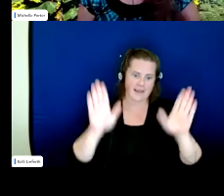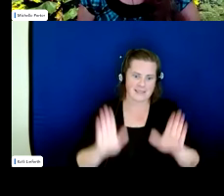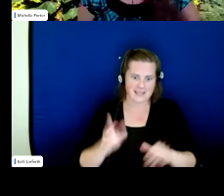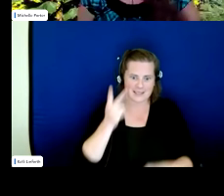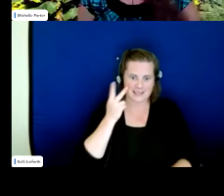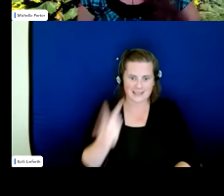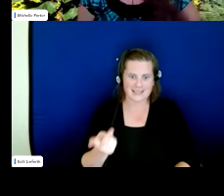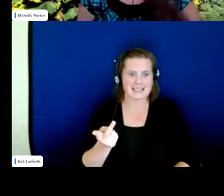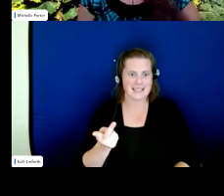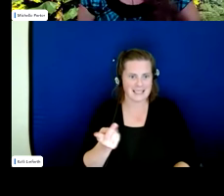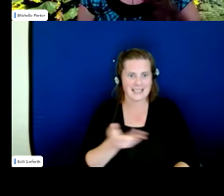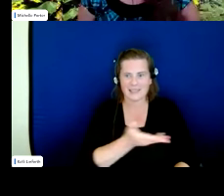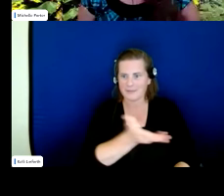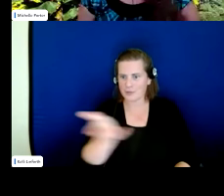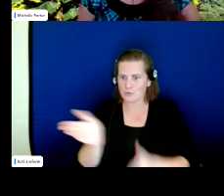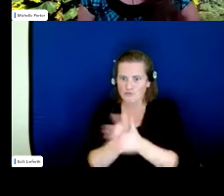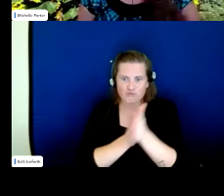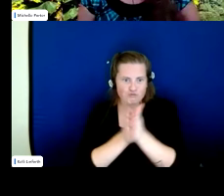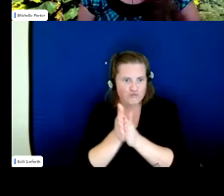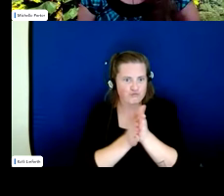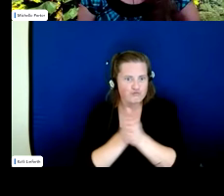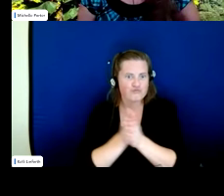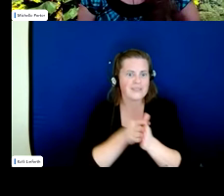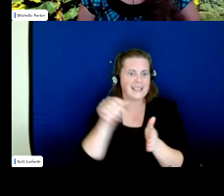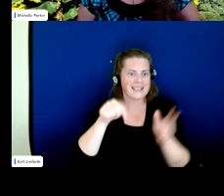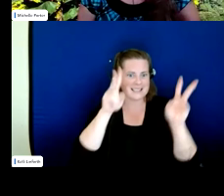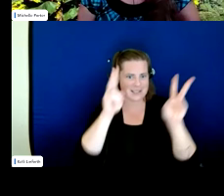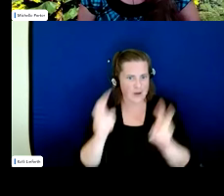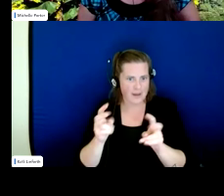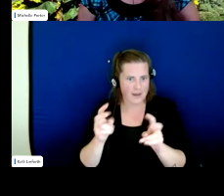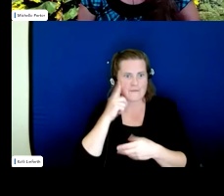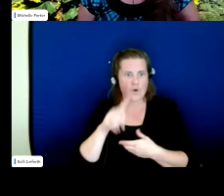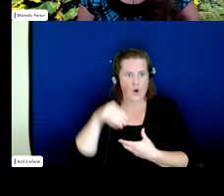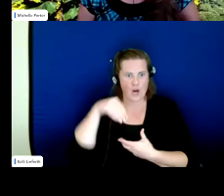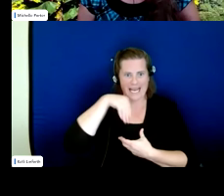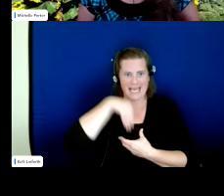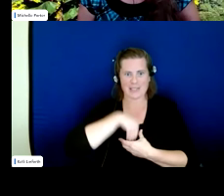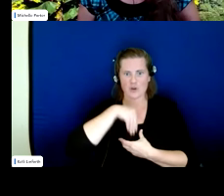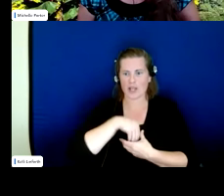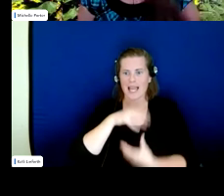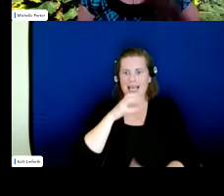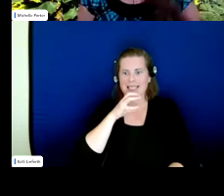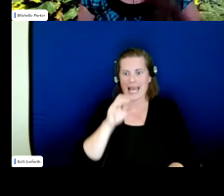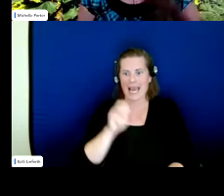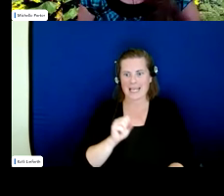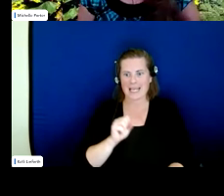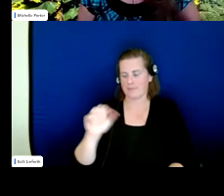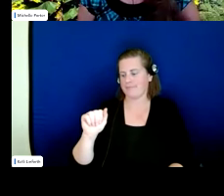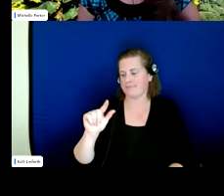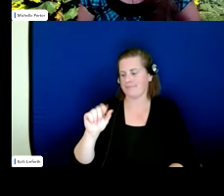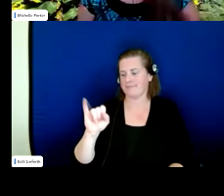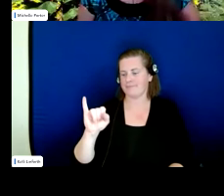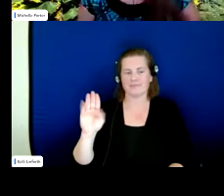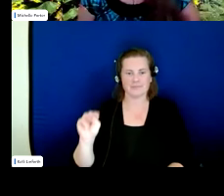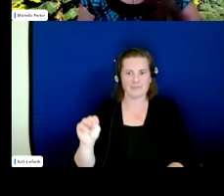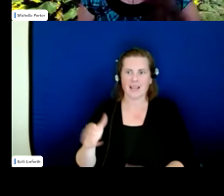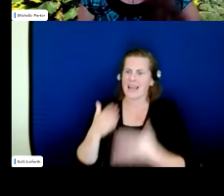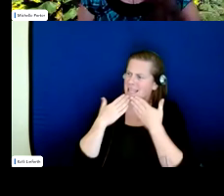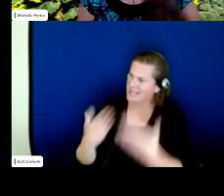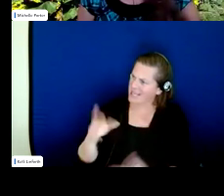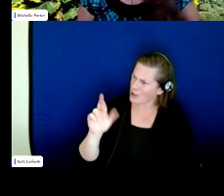many people who are interested in this topic related to internalized ageism. And thank you, Ryan, for making all of